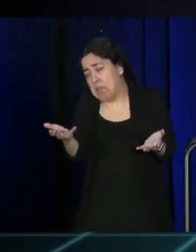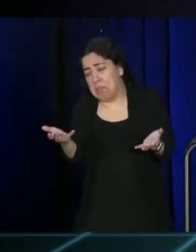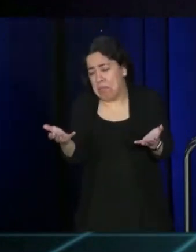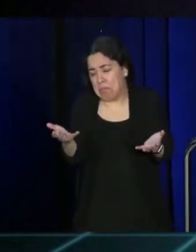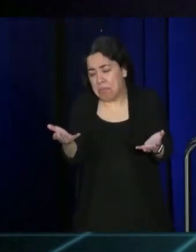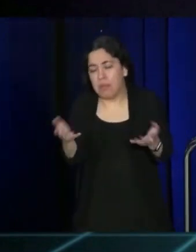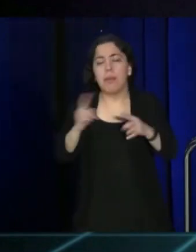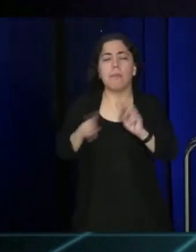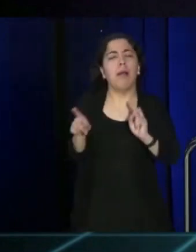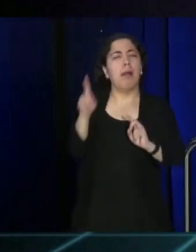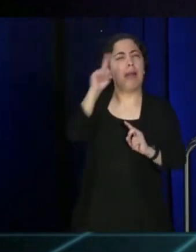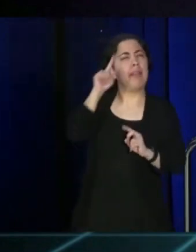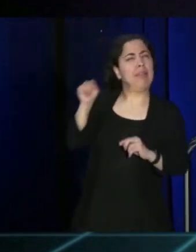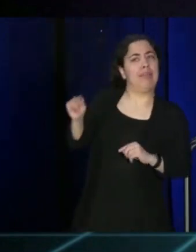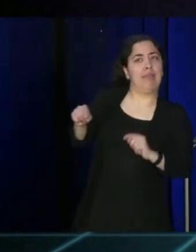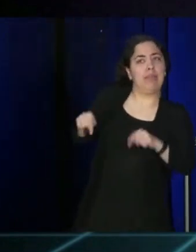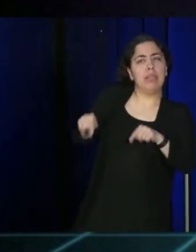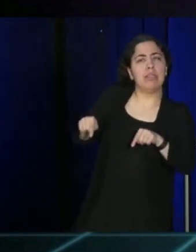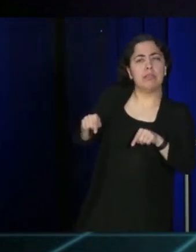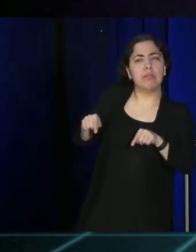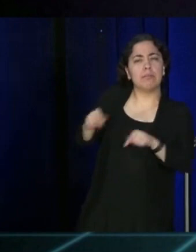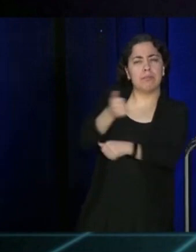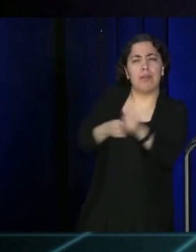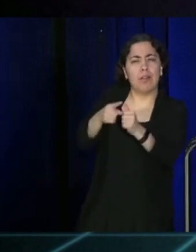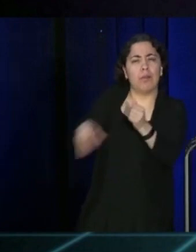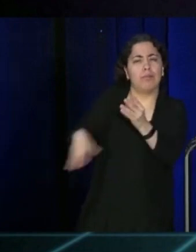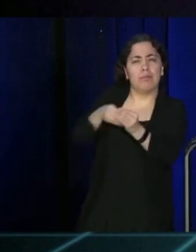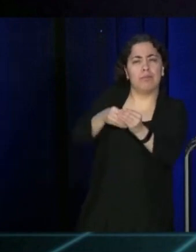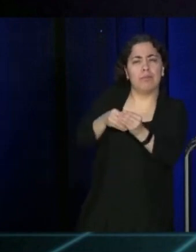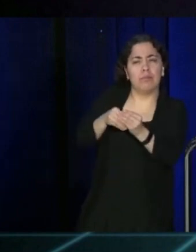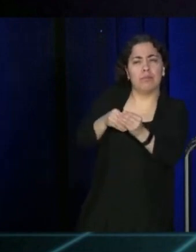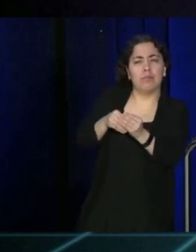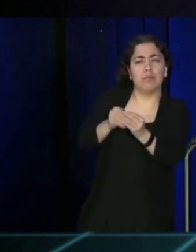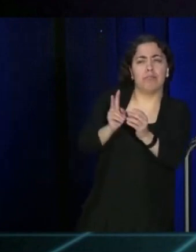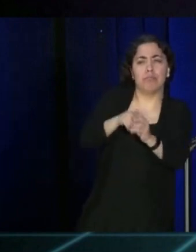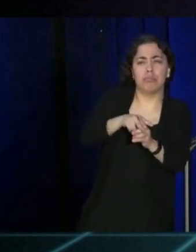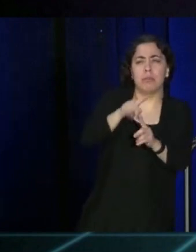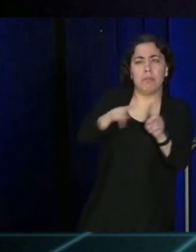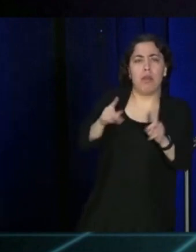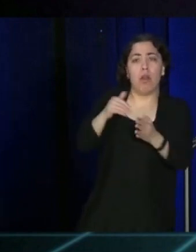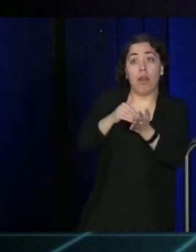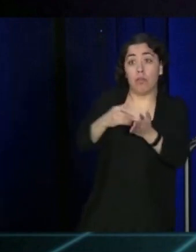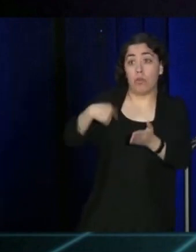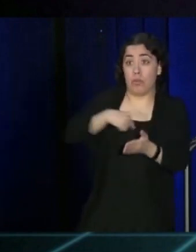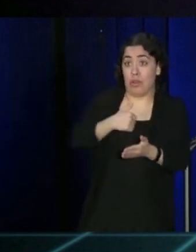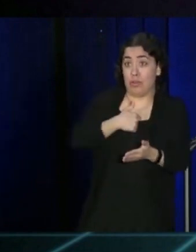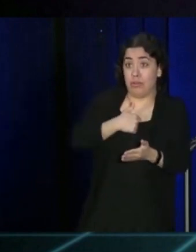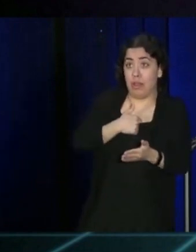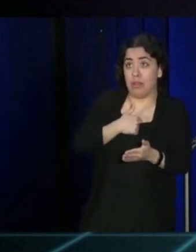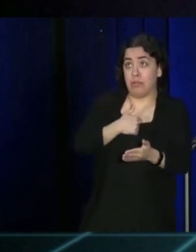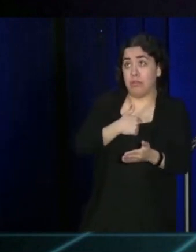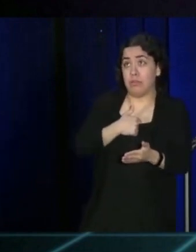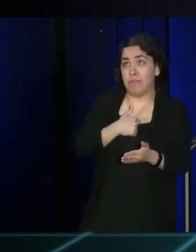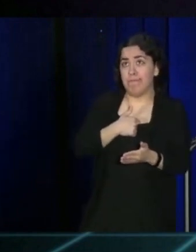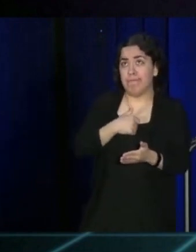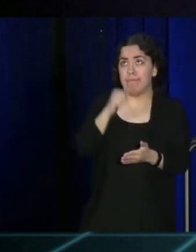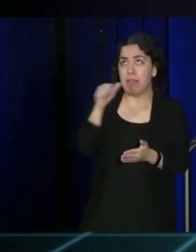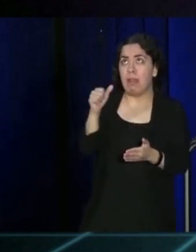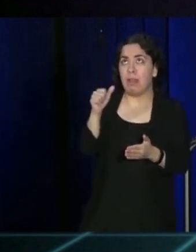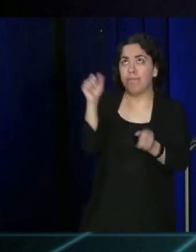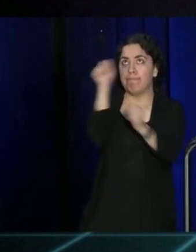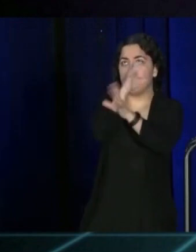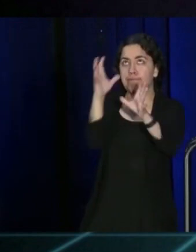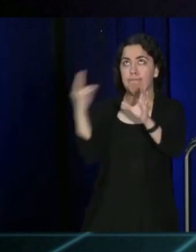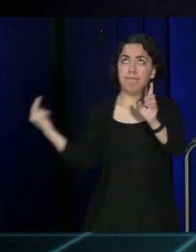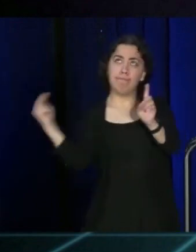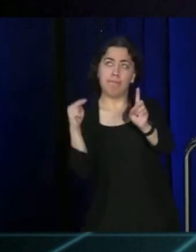this is something that anybody could put into place. It's just often we don't think about this experience because we're developing on